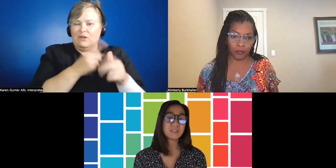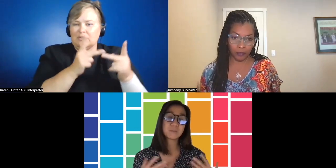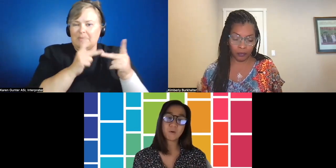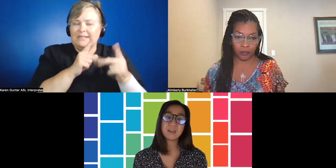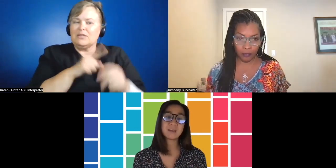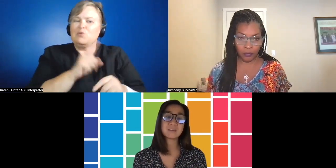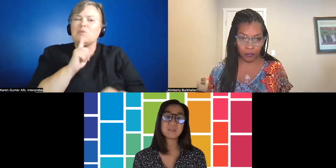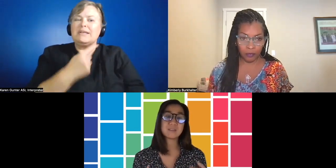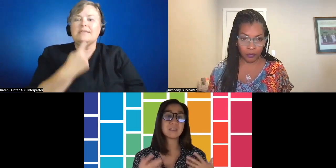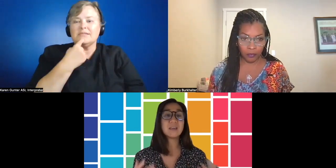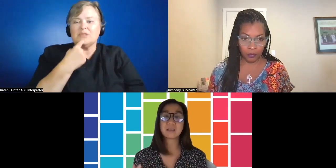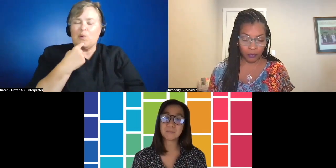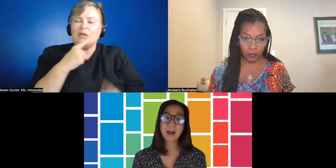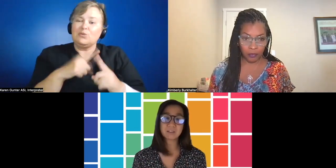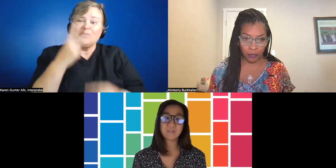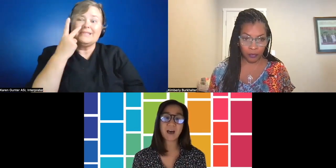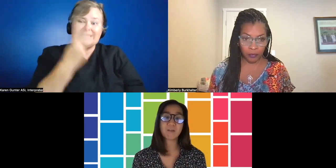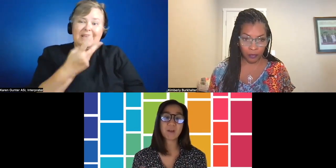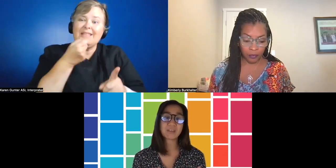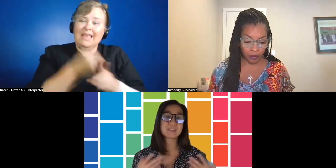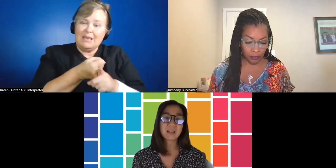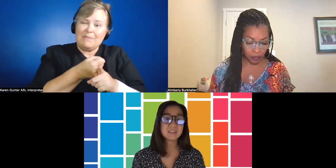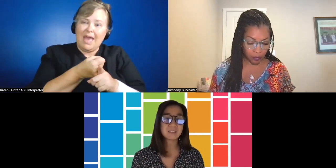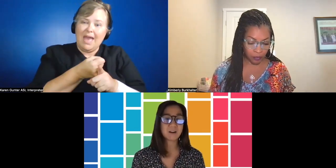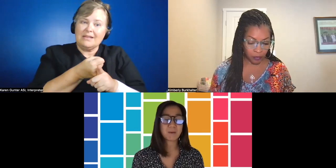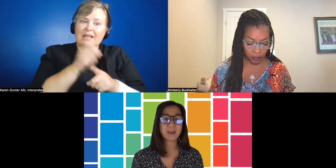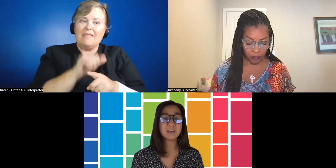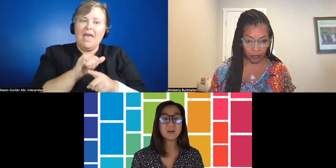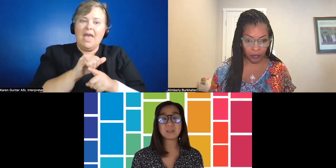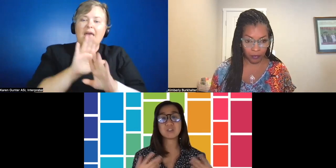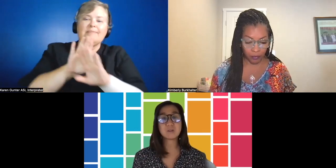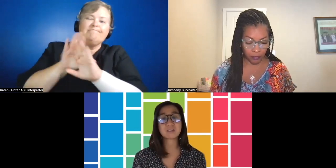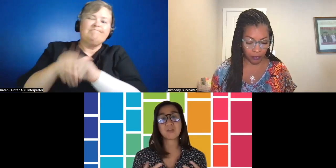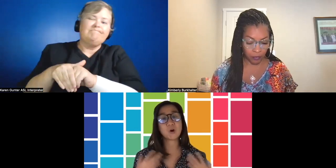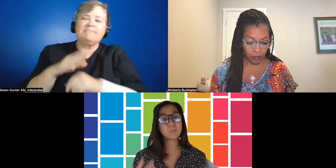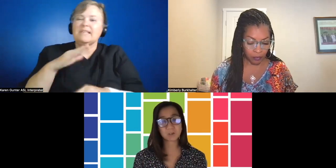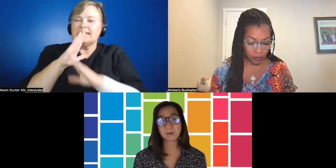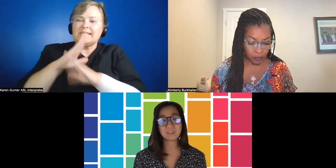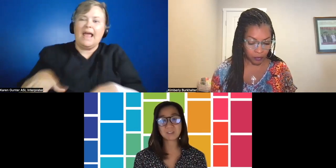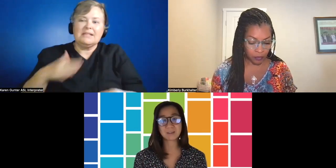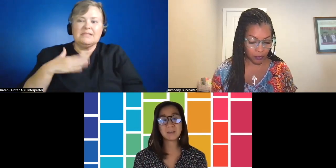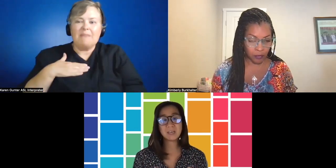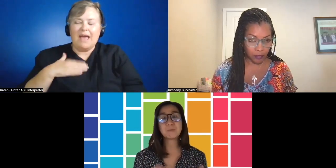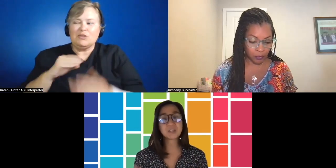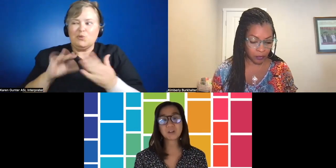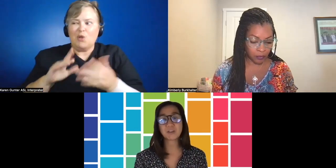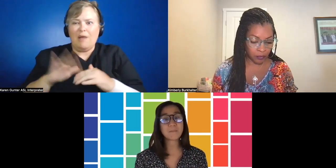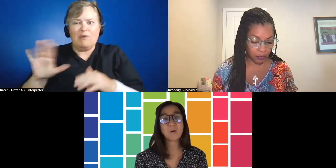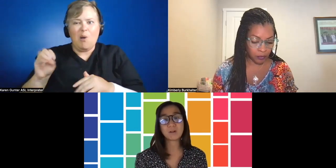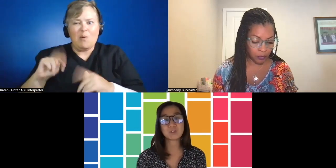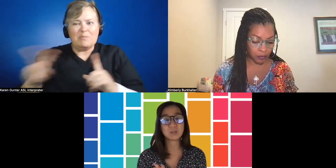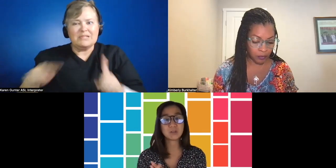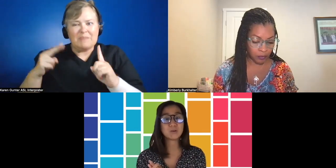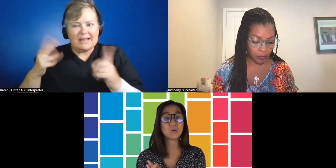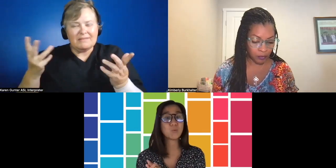really disappointing to see the impact of that, right? That silencing of my students on their own perspectives. And in particular, I think about